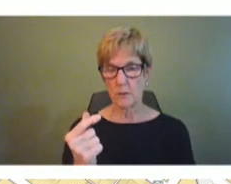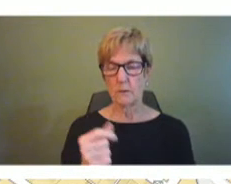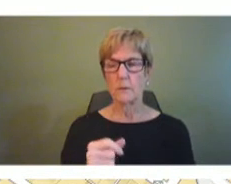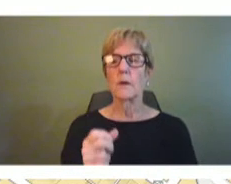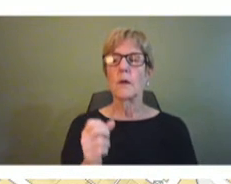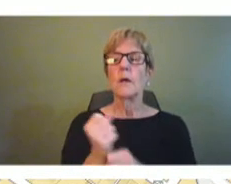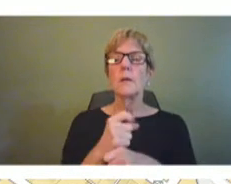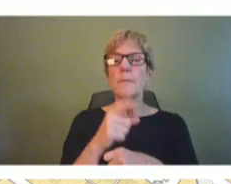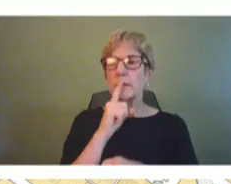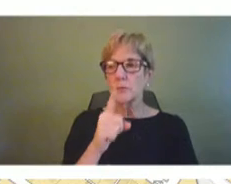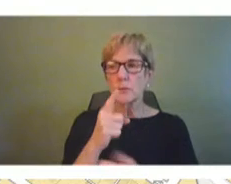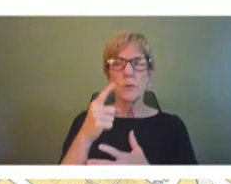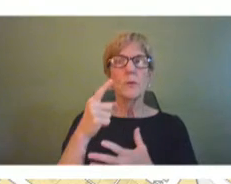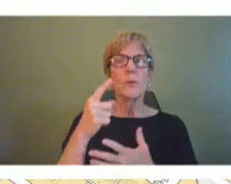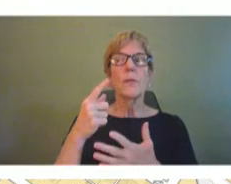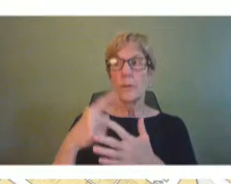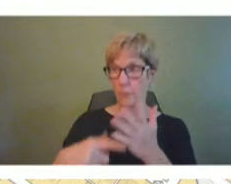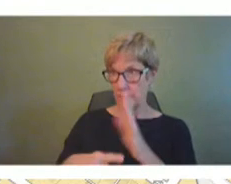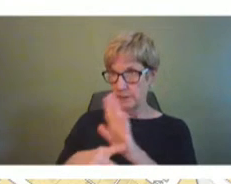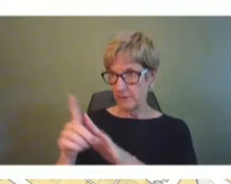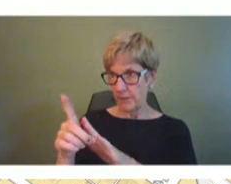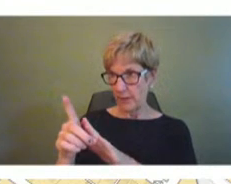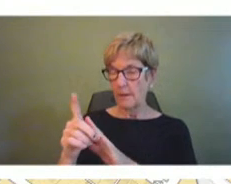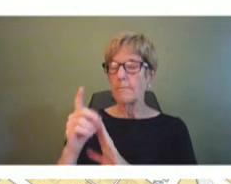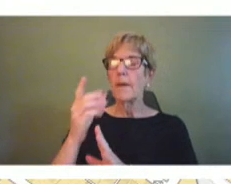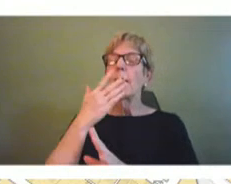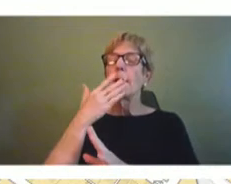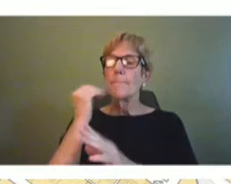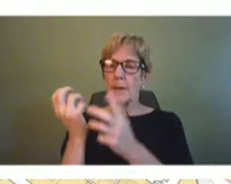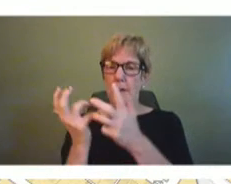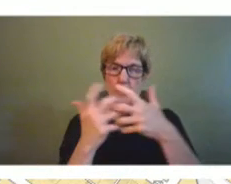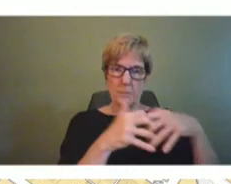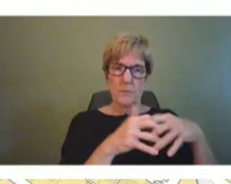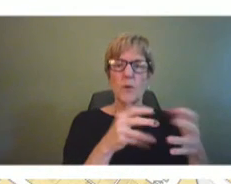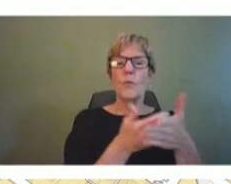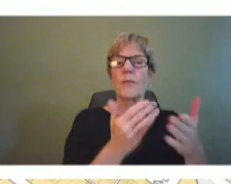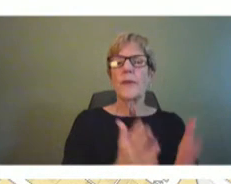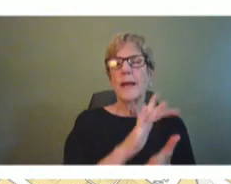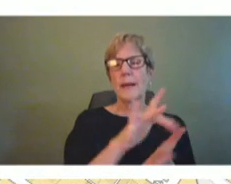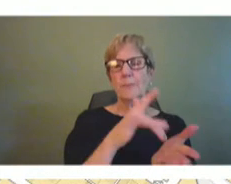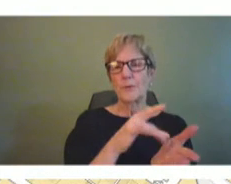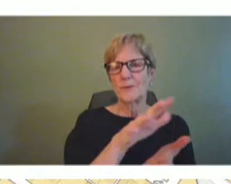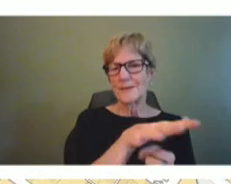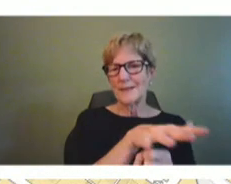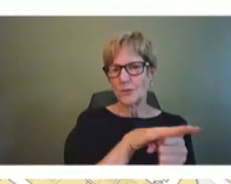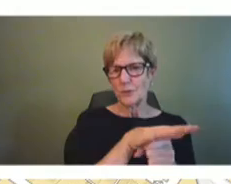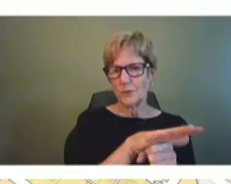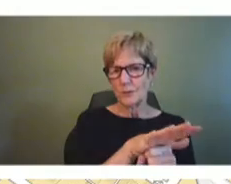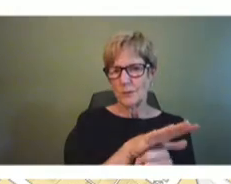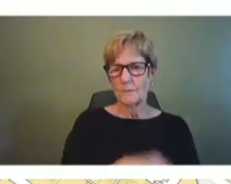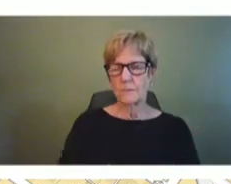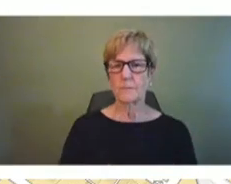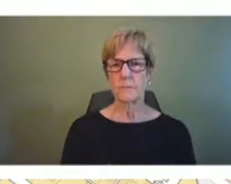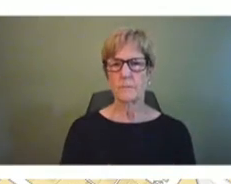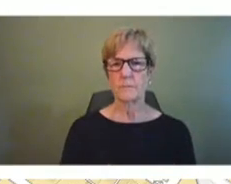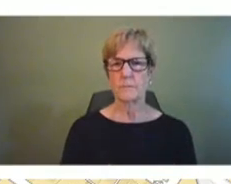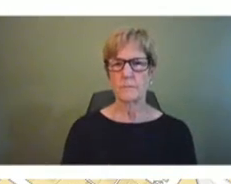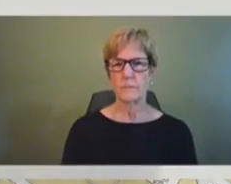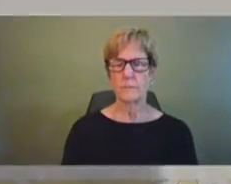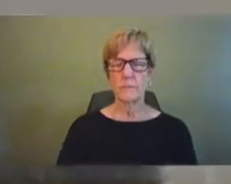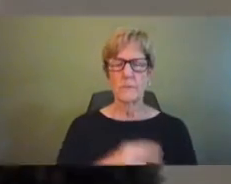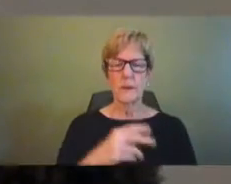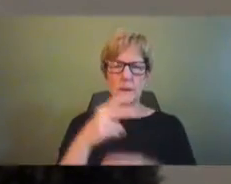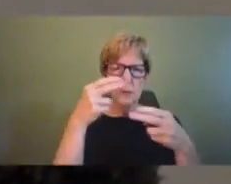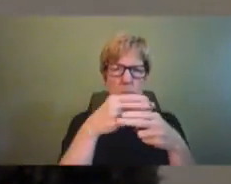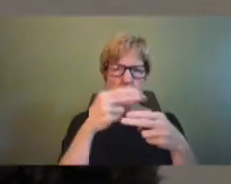is developed is better aligned with the neighborhood Centerplace type and then can you go to that slide where you talked